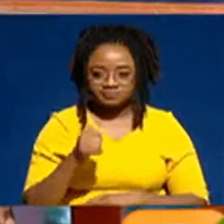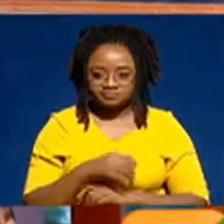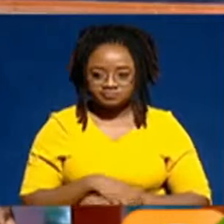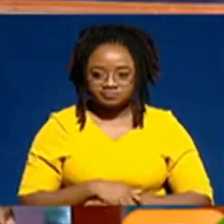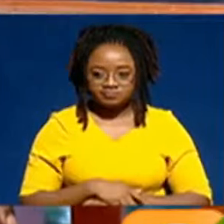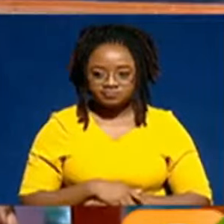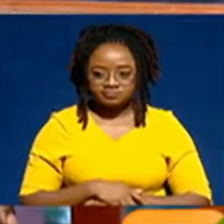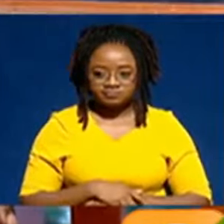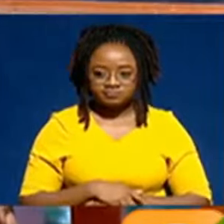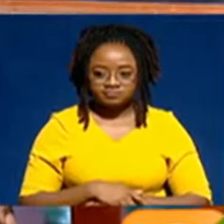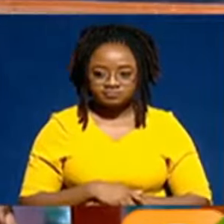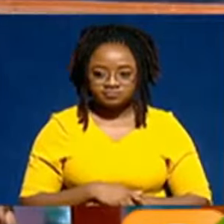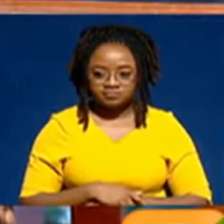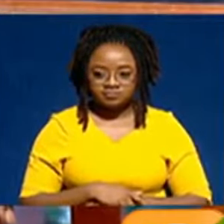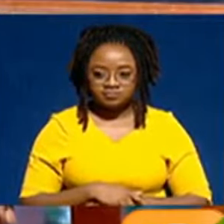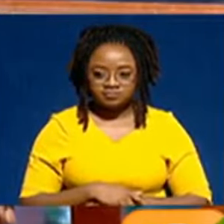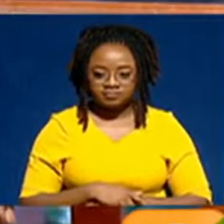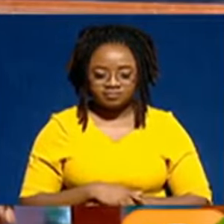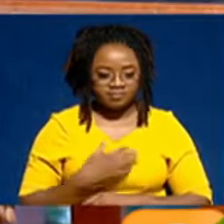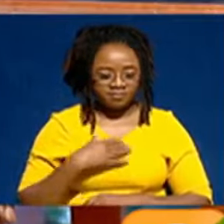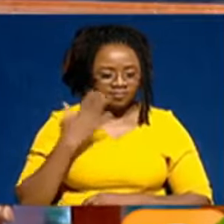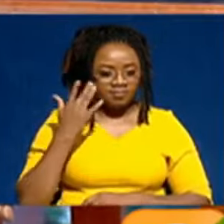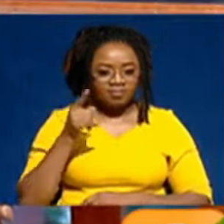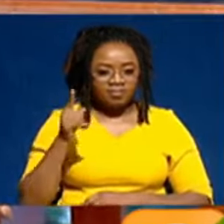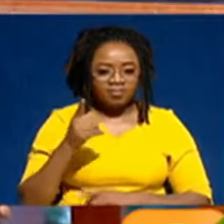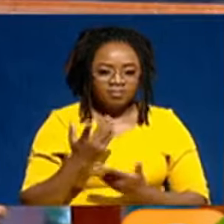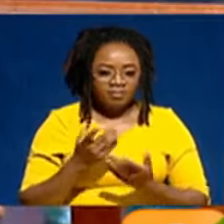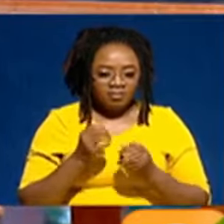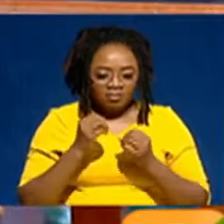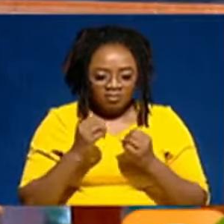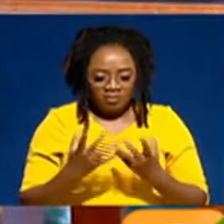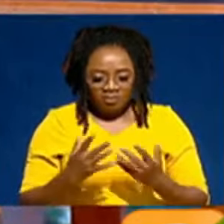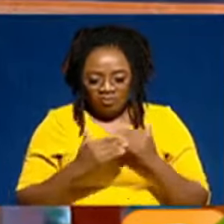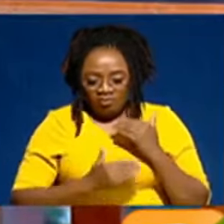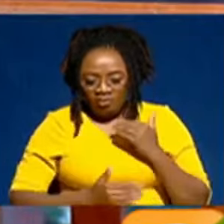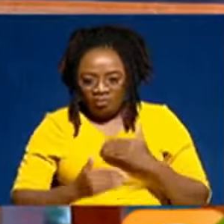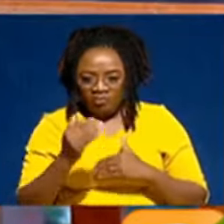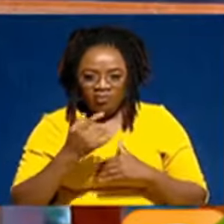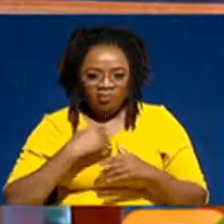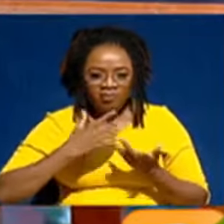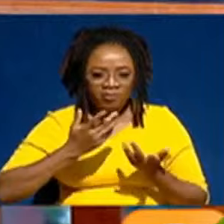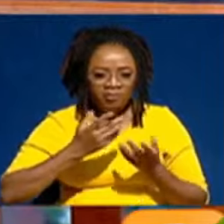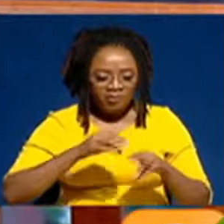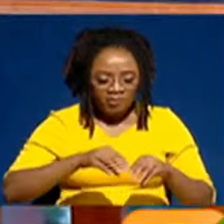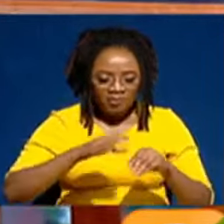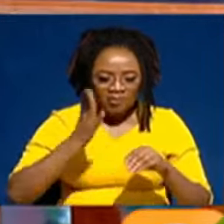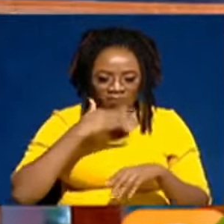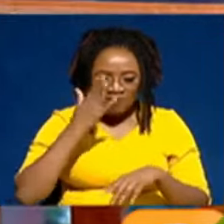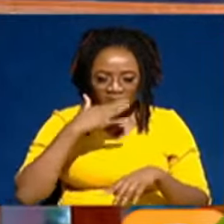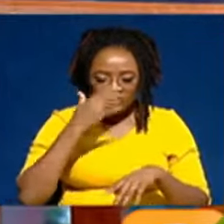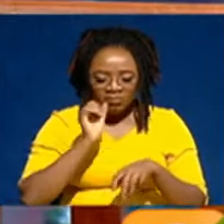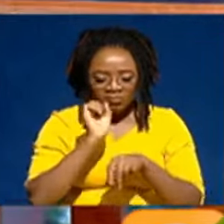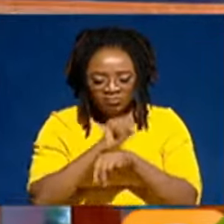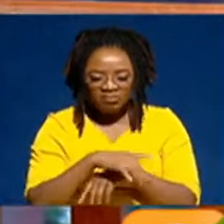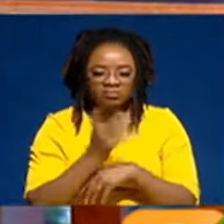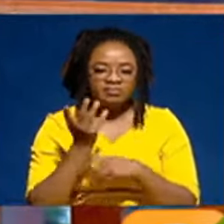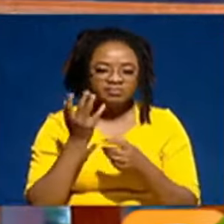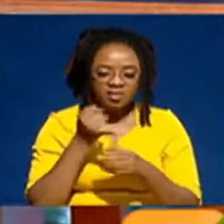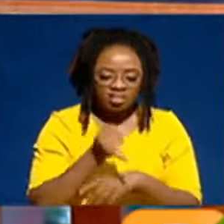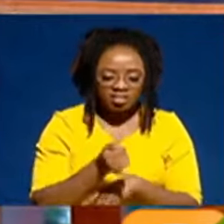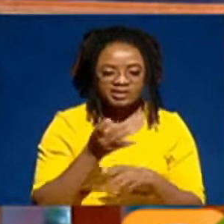example, I don't know how far they've gone the railway city. I don't know how far they've gone with the issue of solid waste management. Those are some of the quick